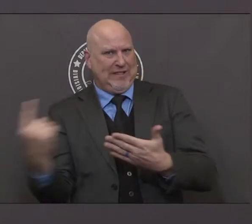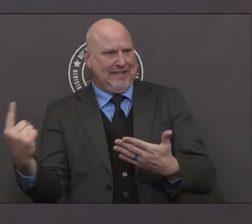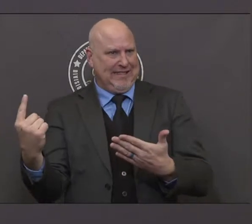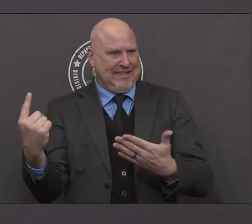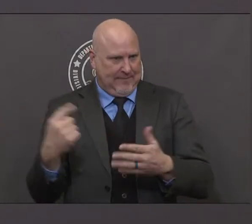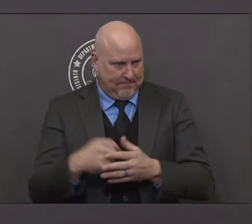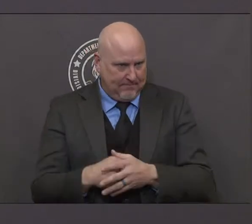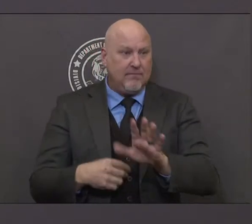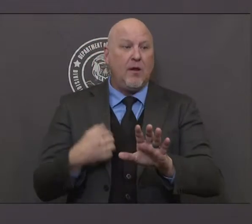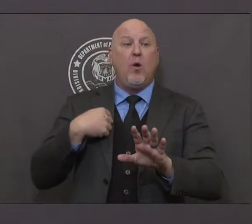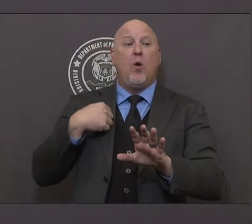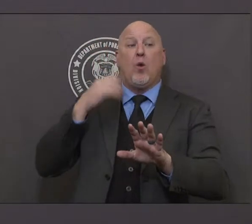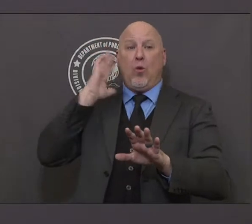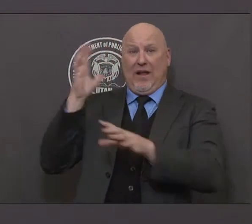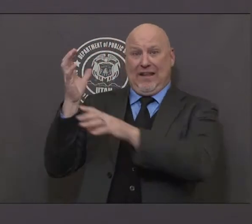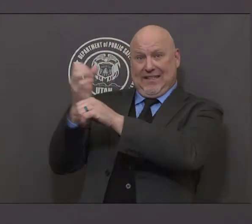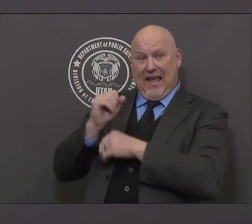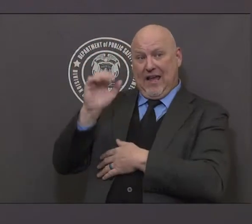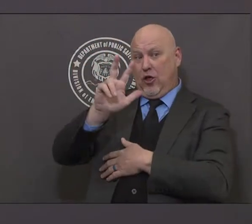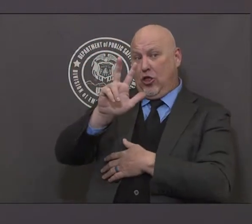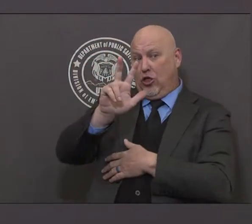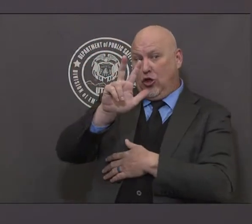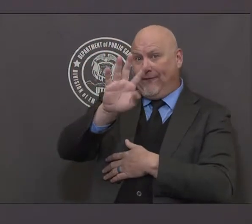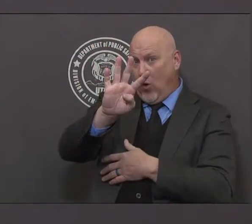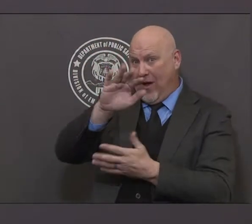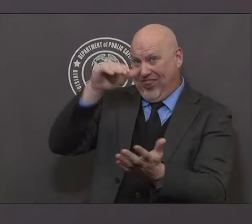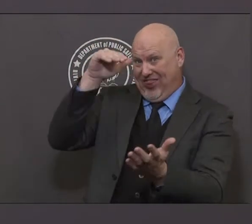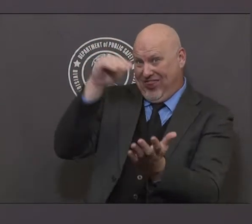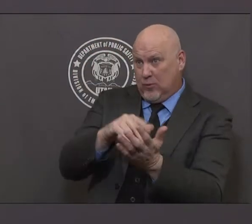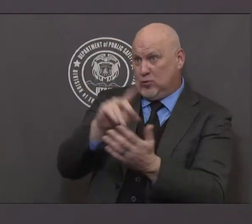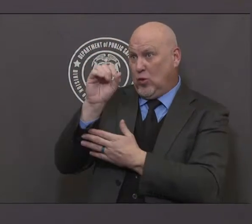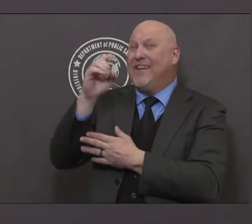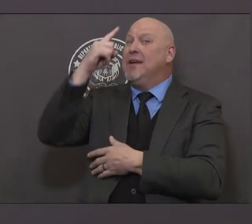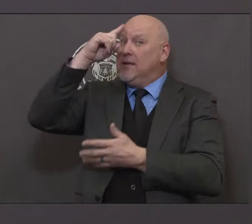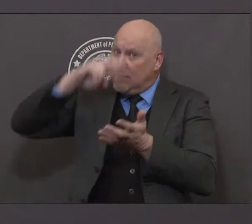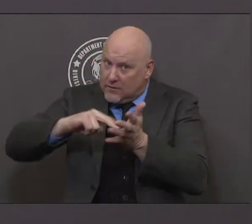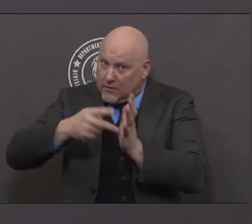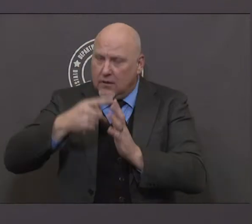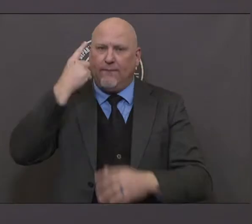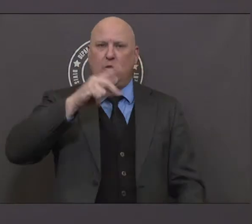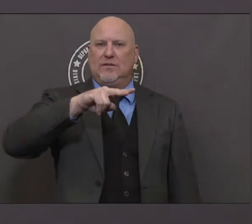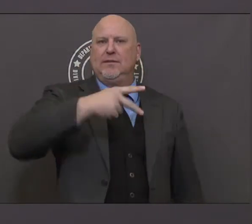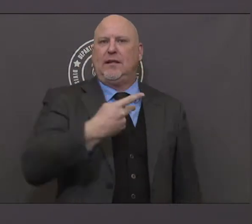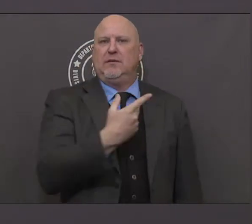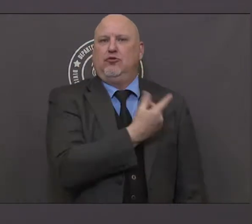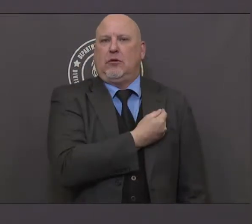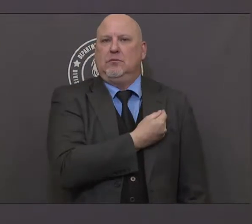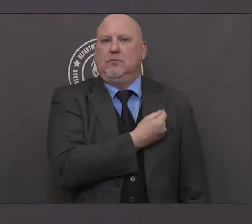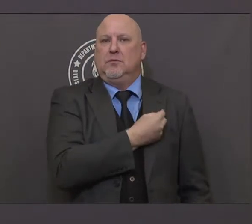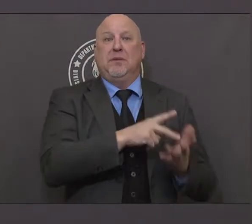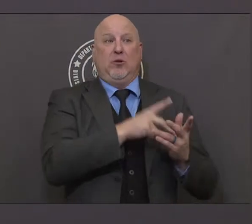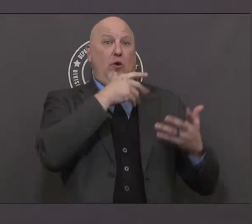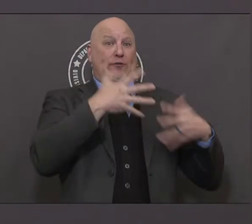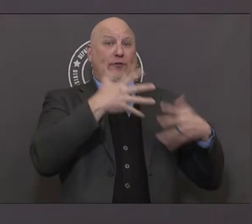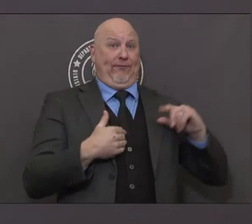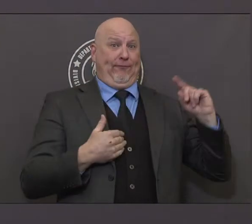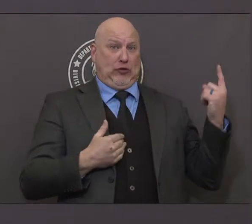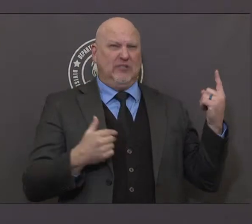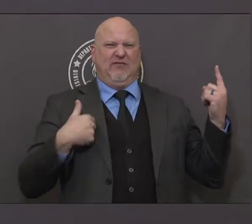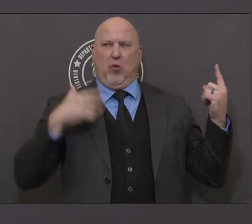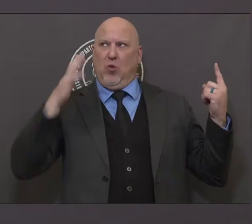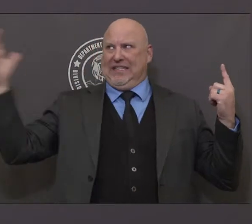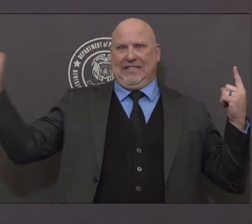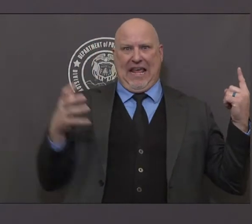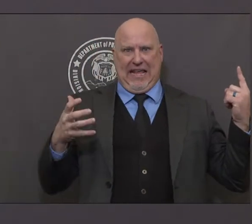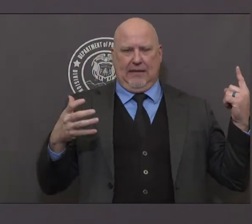And so here's what we're looking at going forward. Production is ramping up at the federal level. I mentioned the